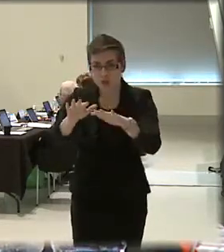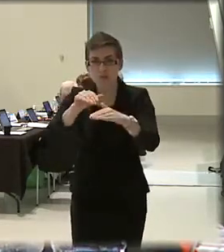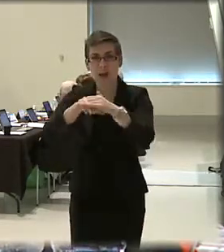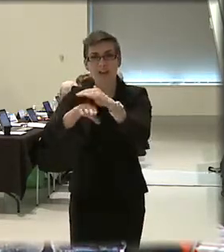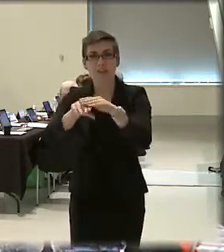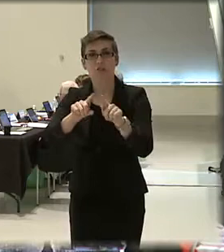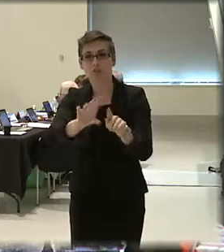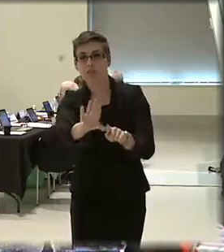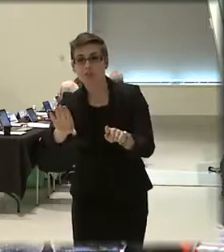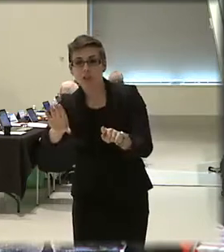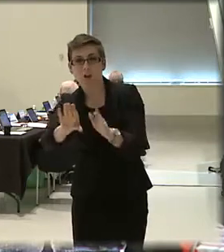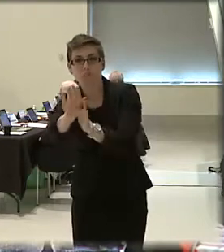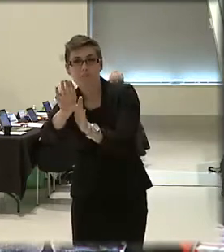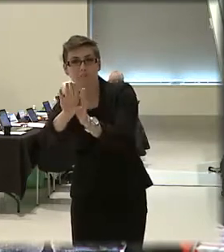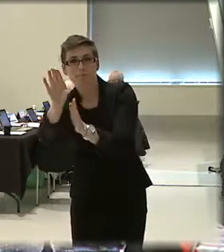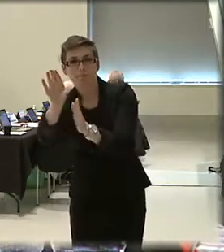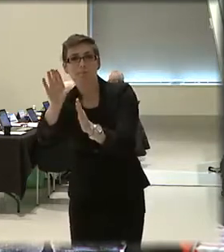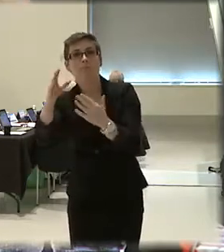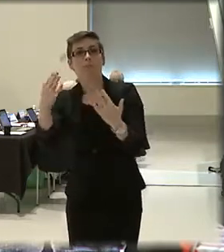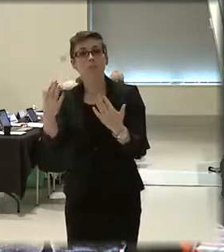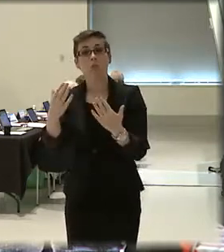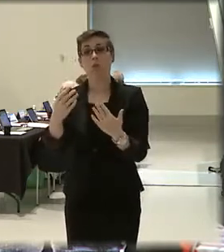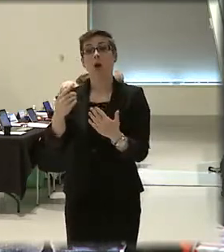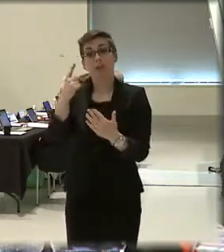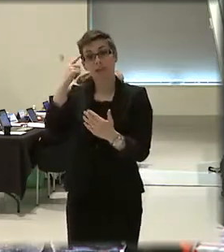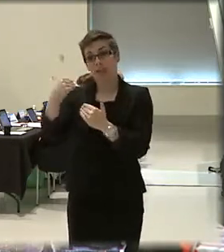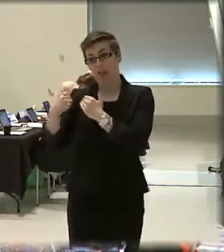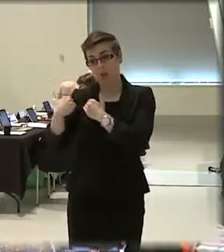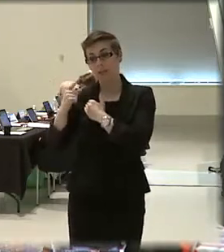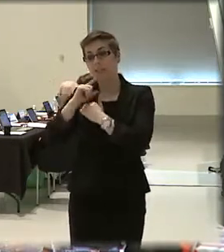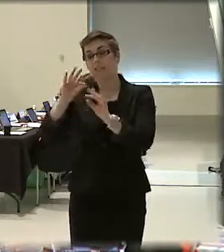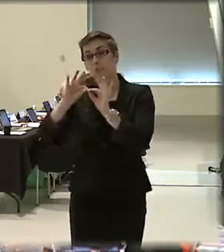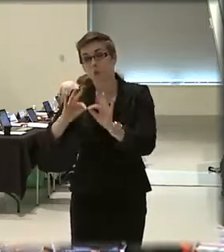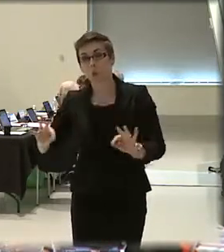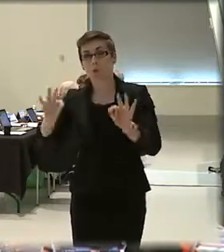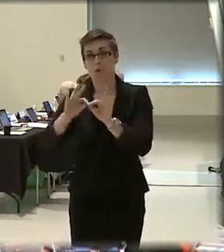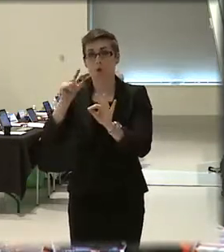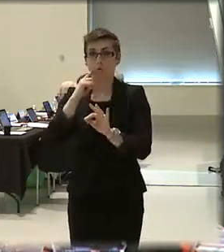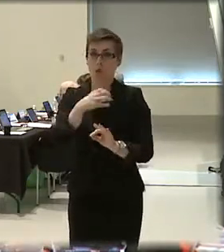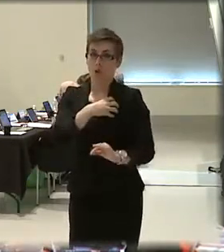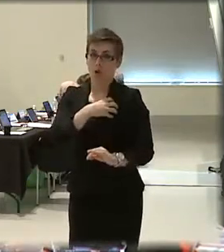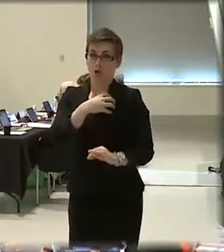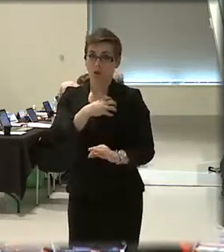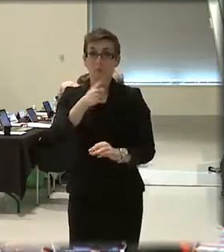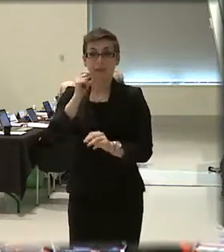Similarly, I believe that this conversation about accountability is critical for our law enforcement given the